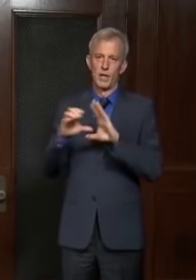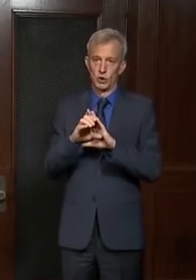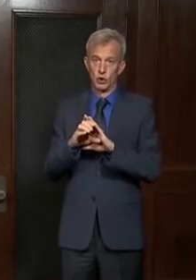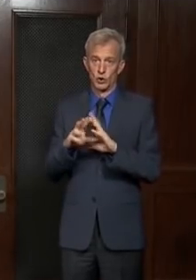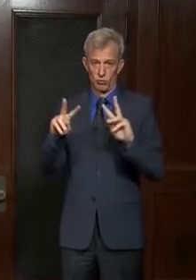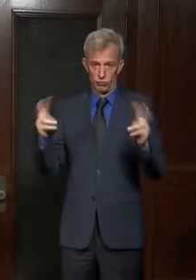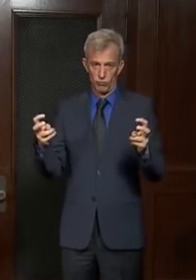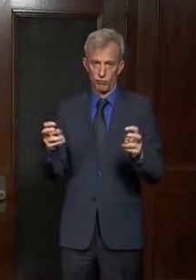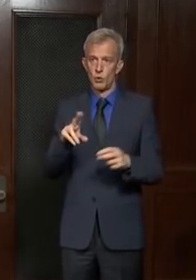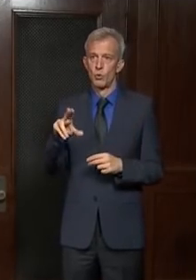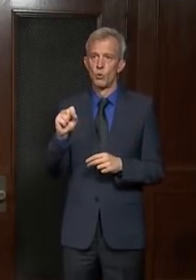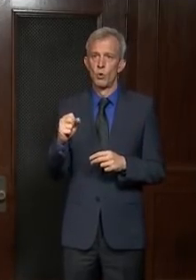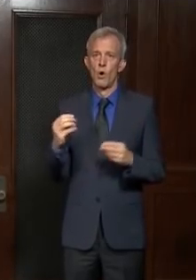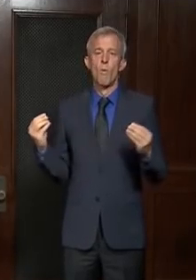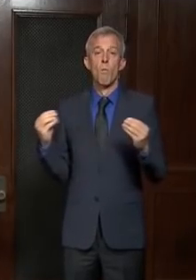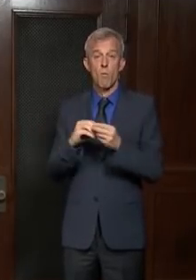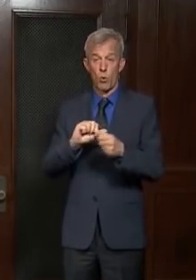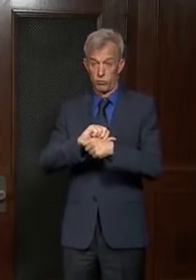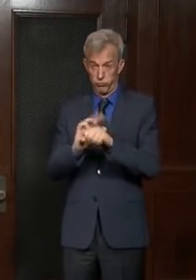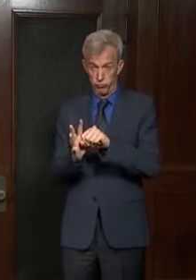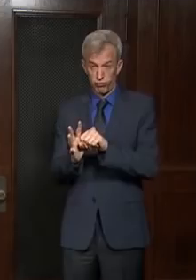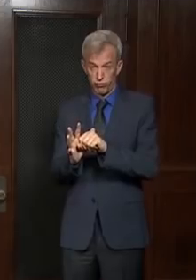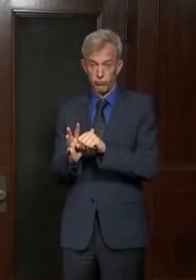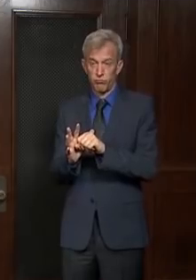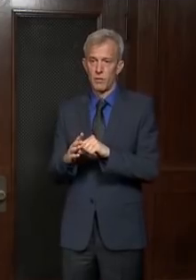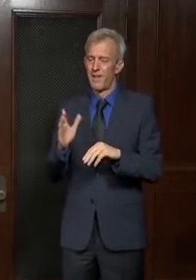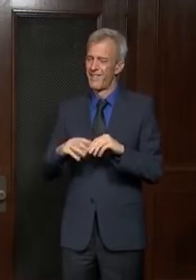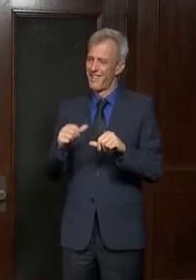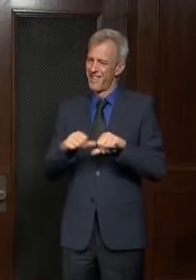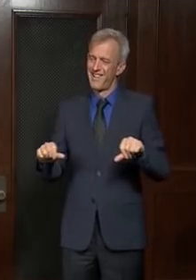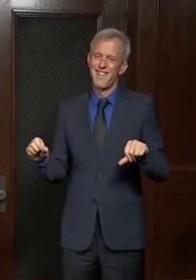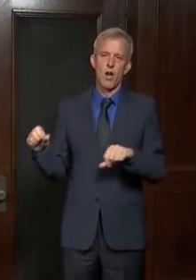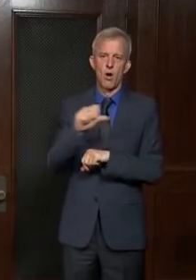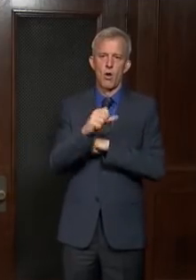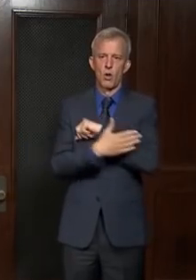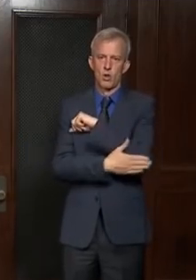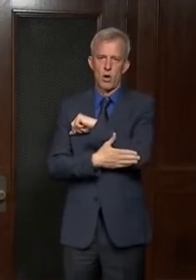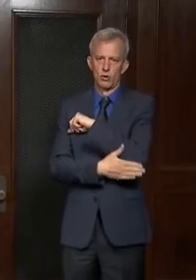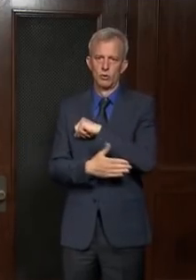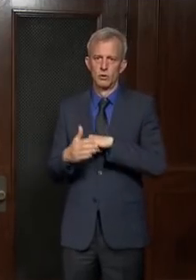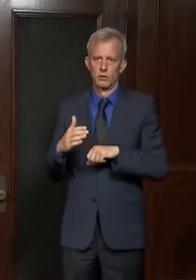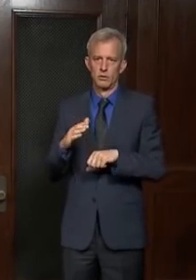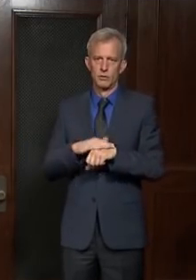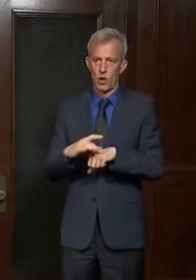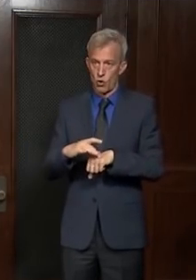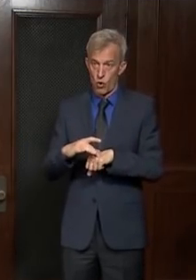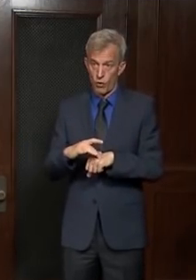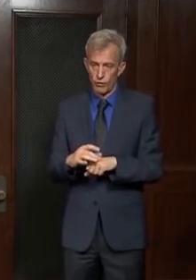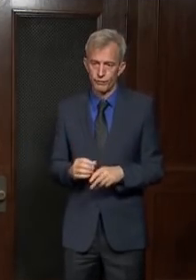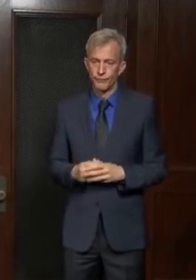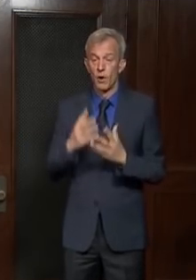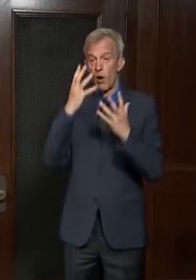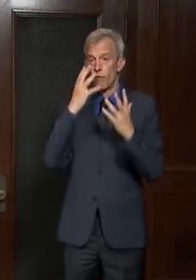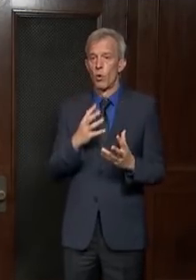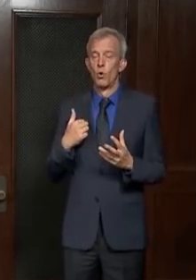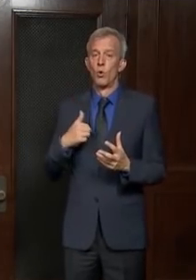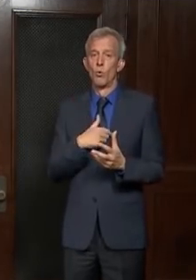more cases of COVID-19 than any other nation on earth. And unfortunately, we have